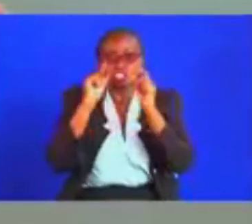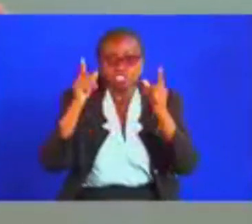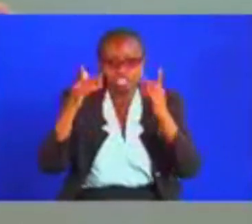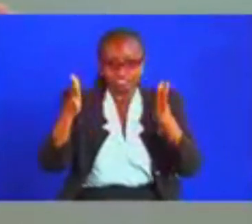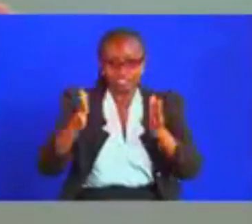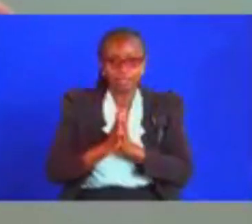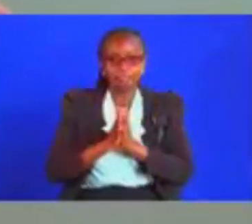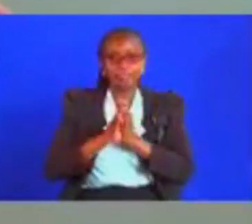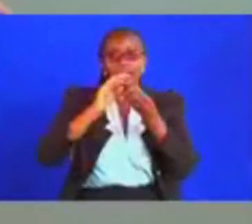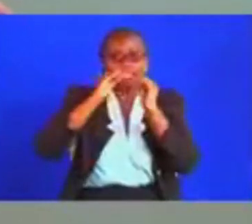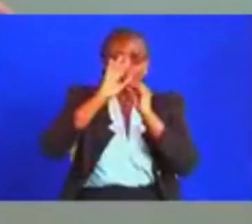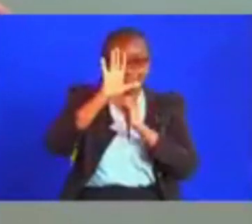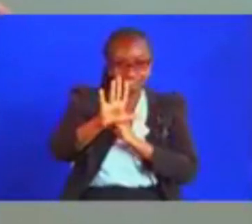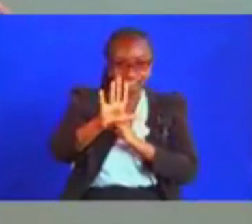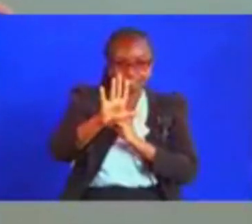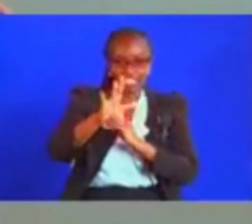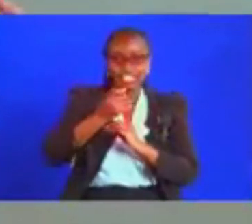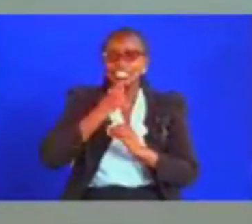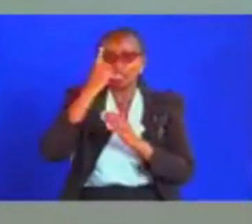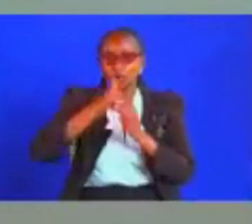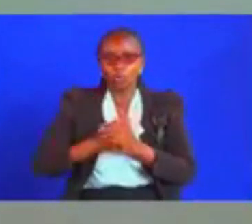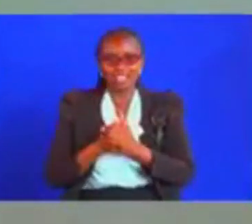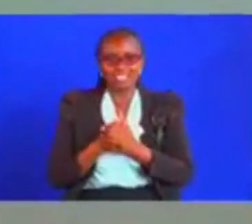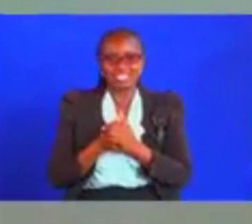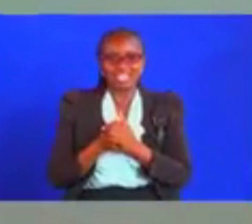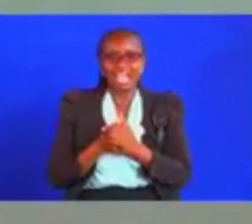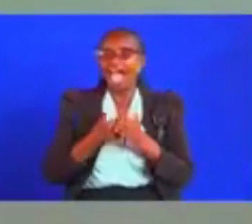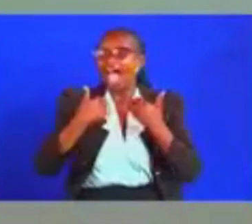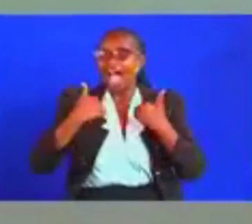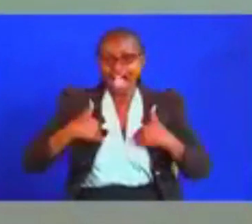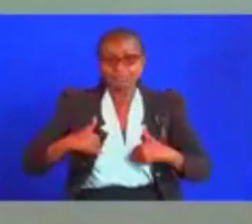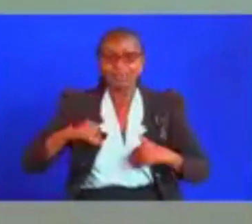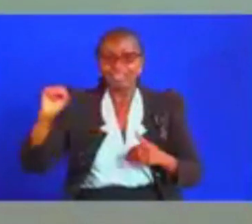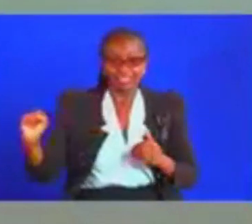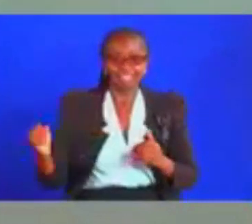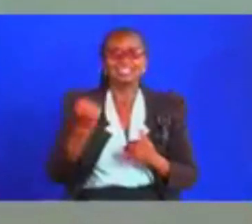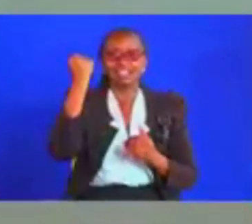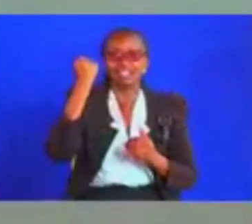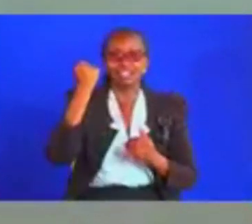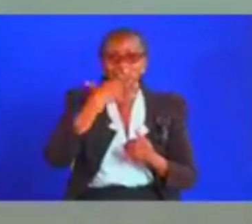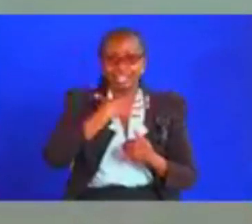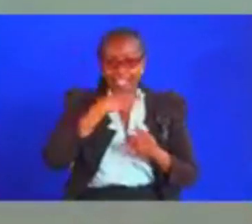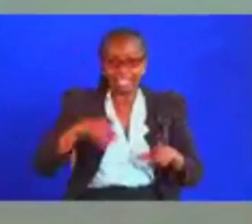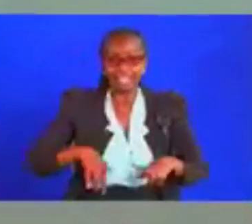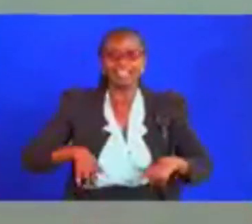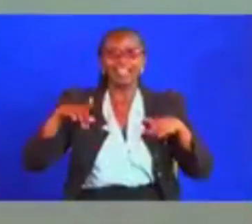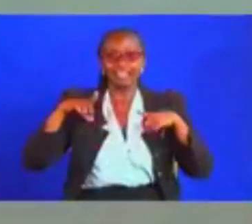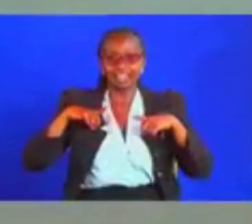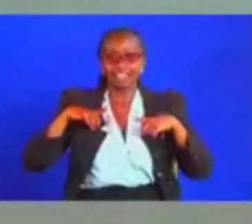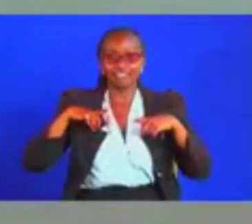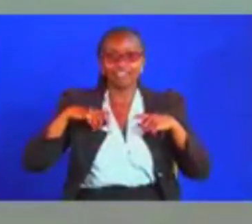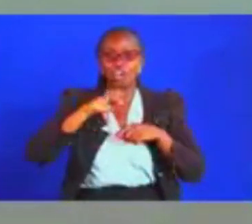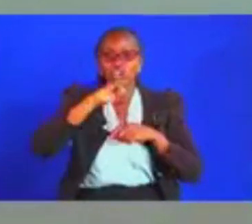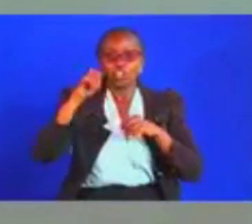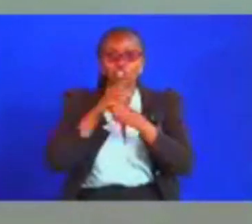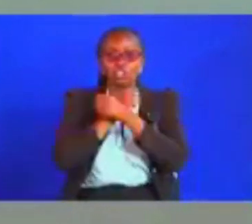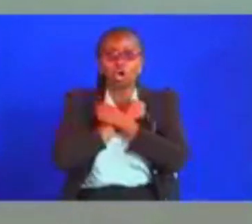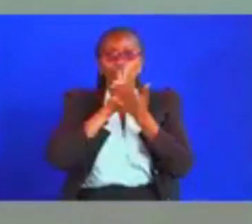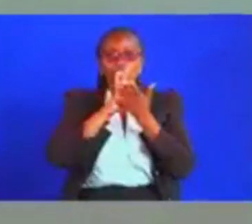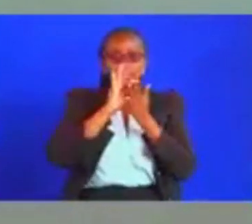Number five, he said, I am the resurrection and the life. John